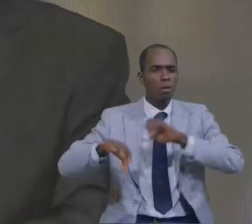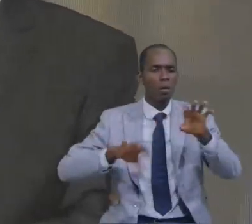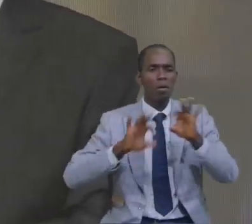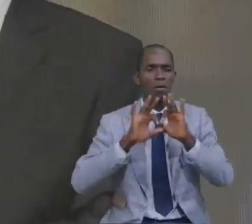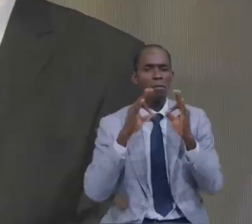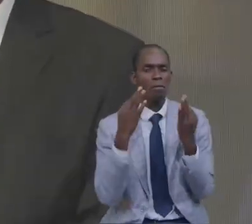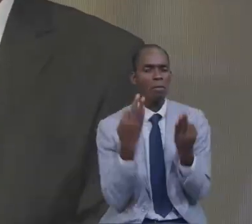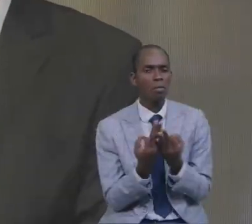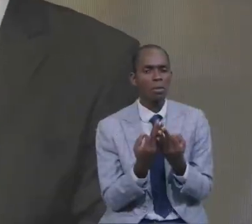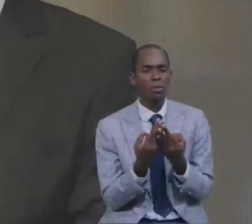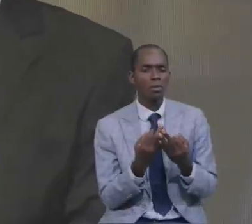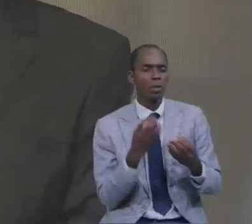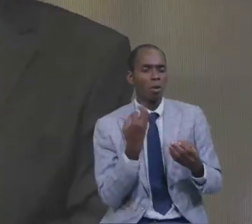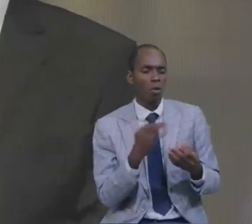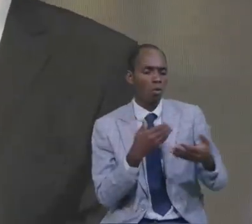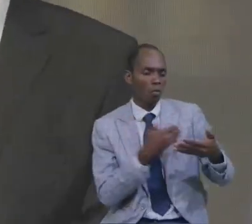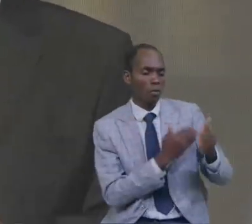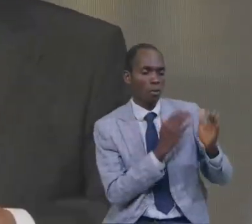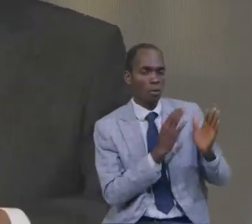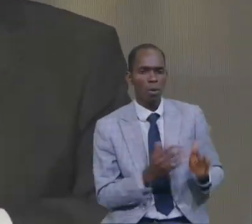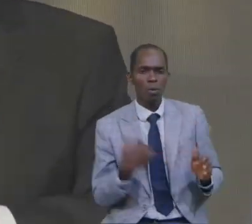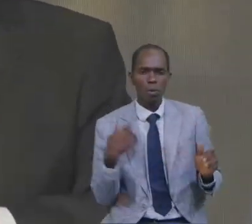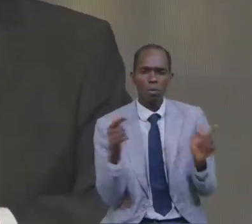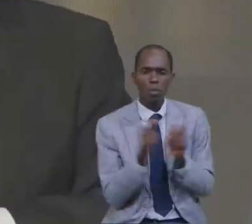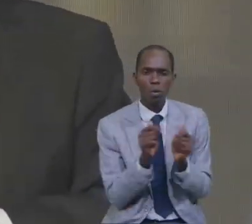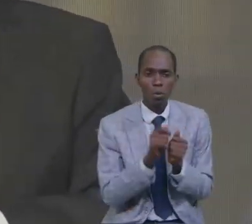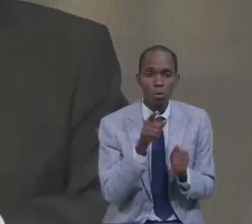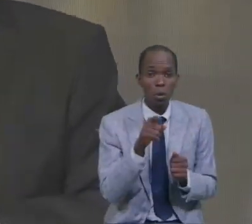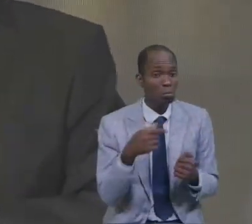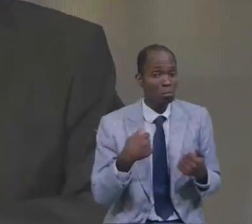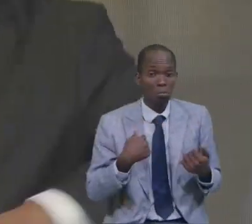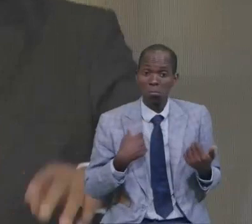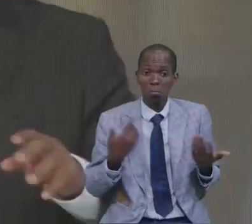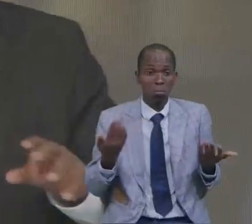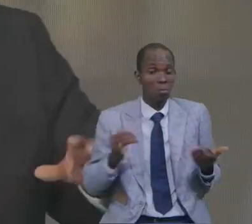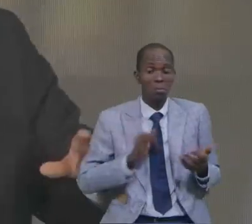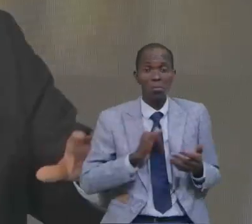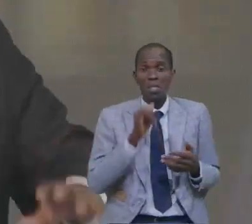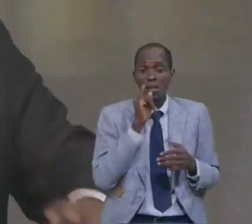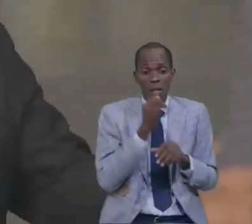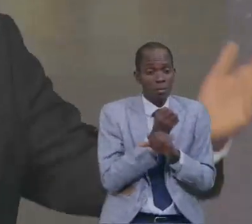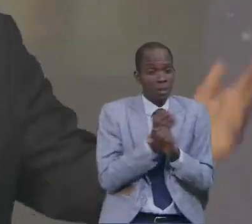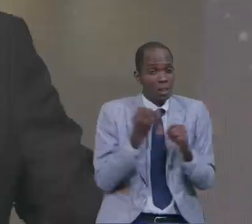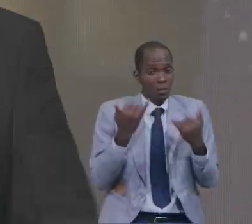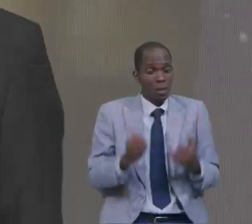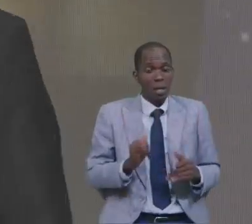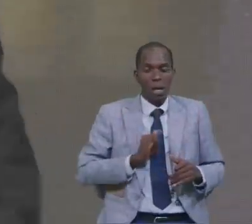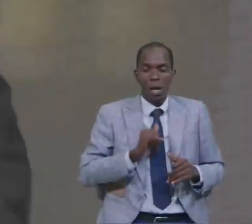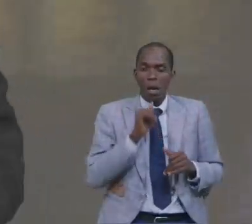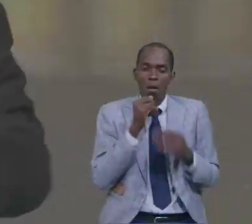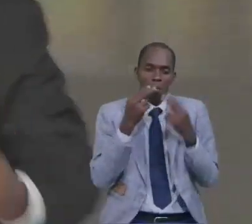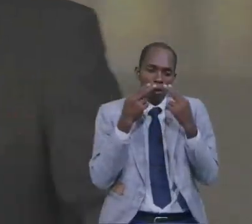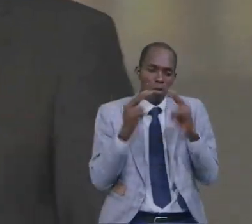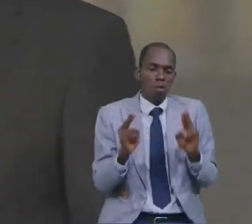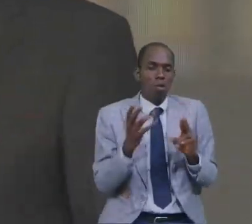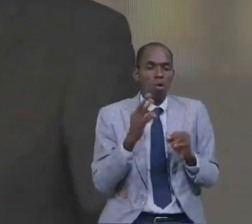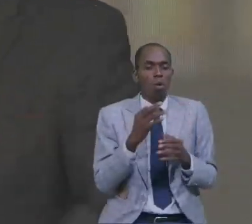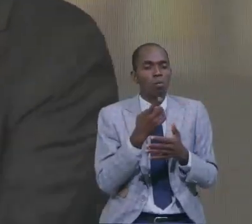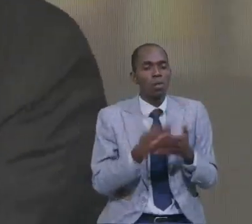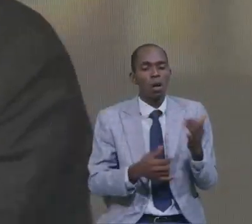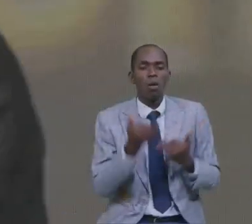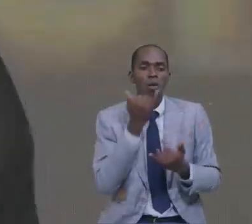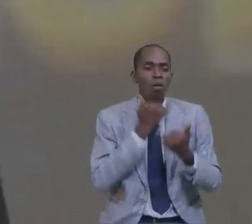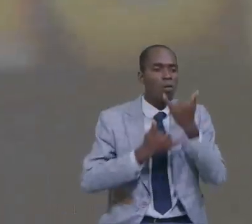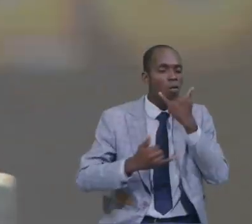innocent of the action that scattered their family. If they are causing riot in the place